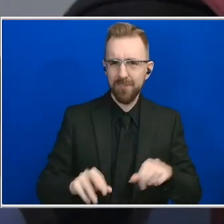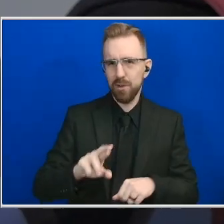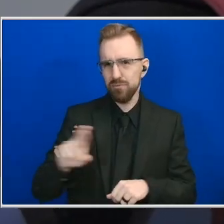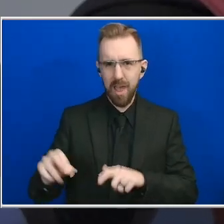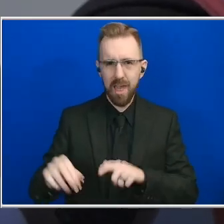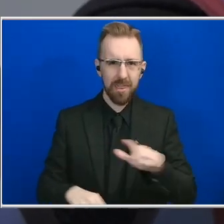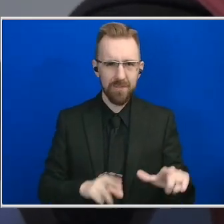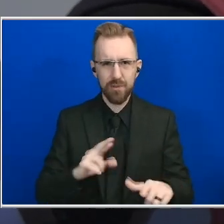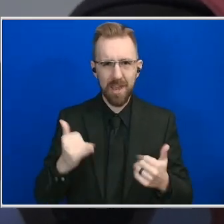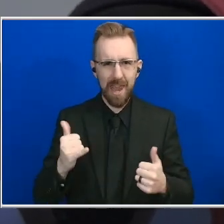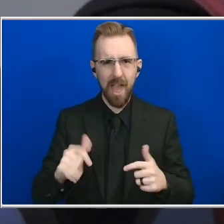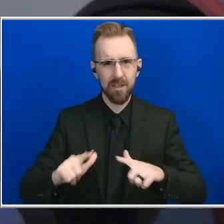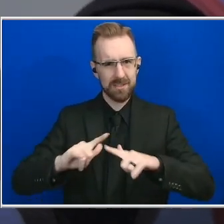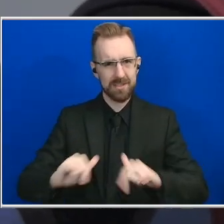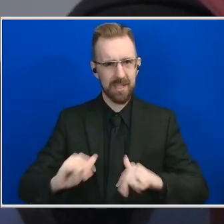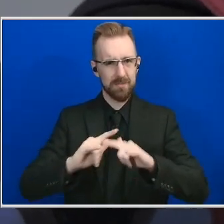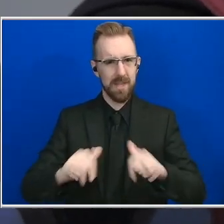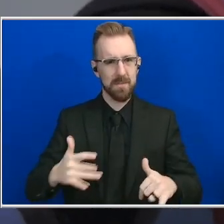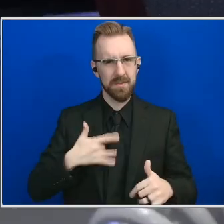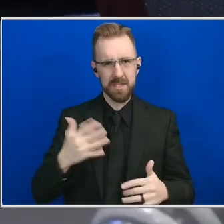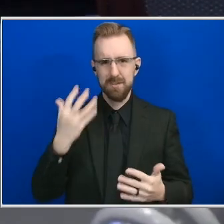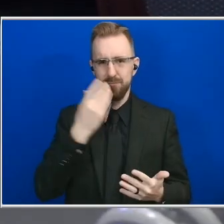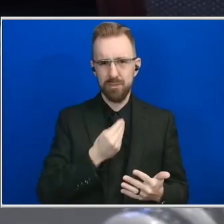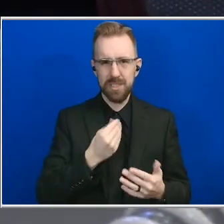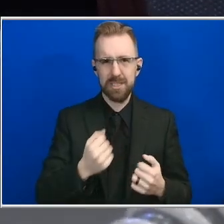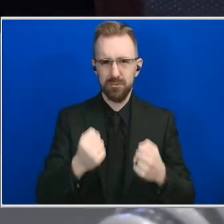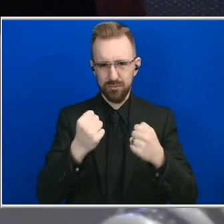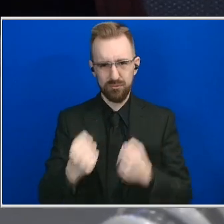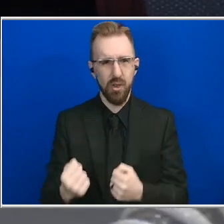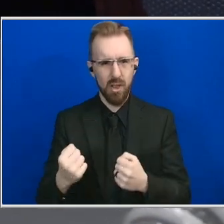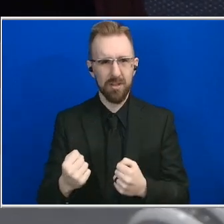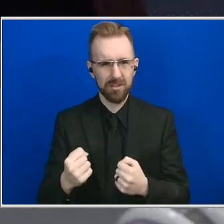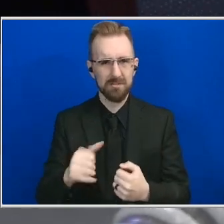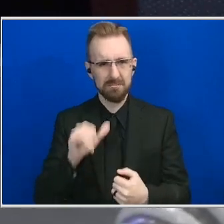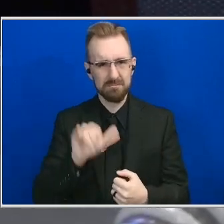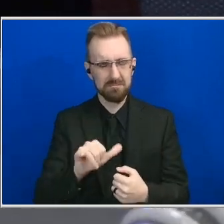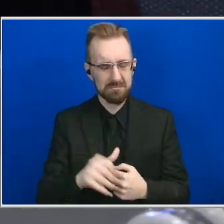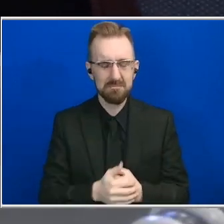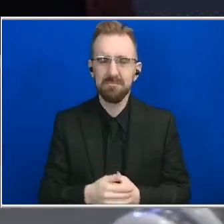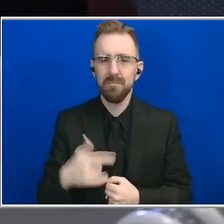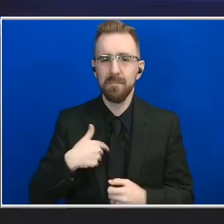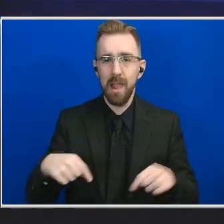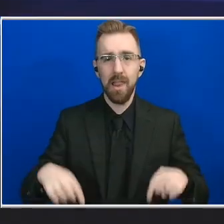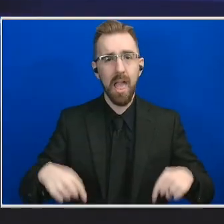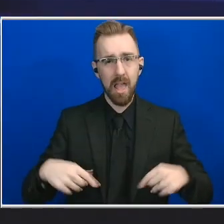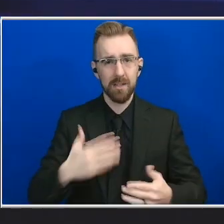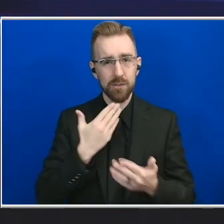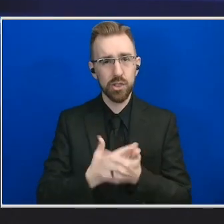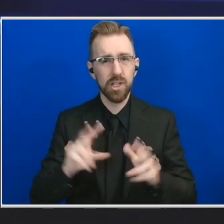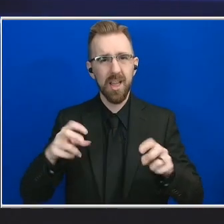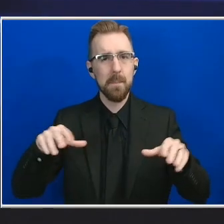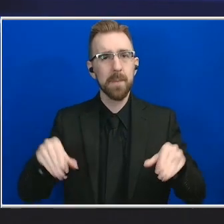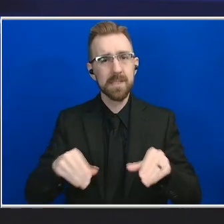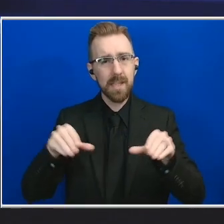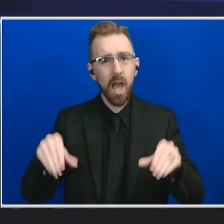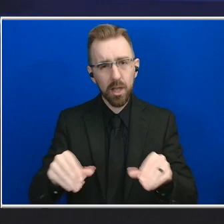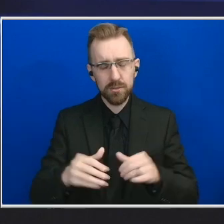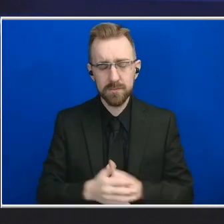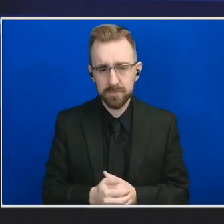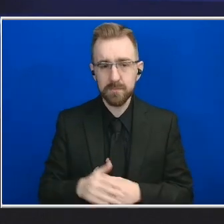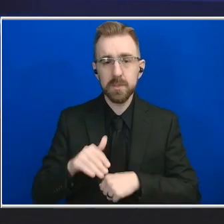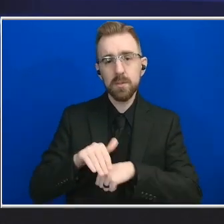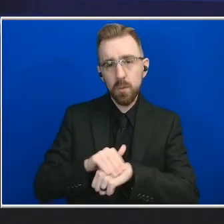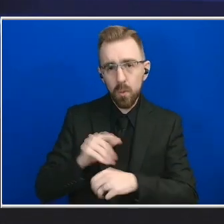It feels pretty strong at one. My legs are getting a good massage. Slowly, they begin the process